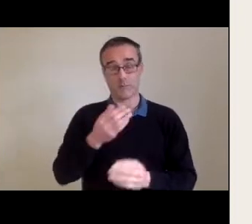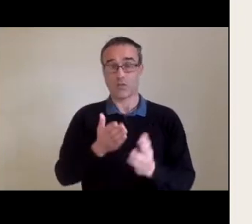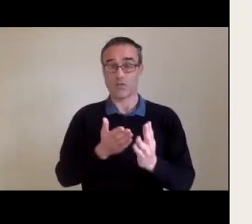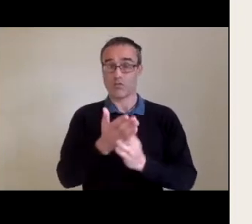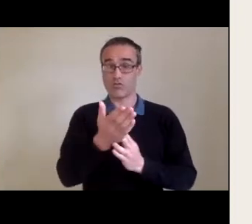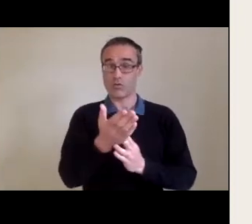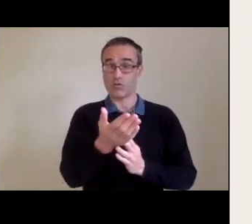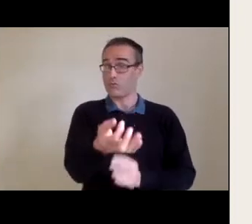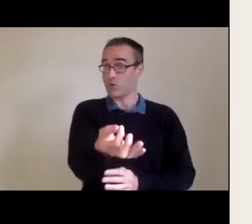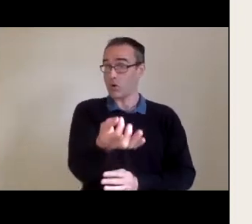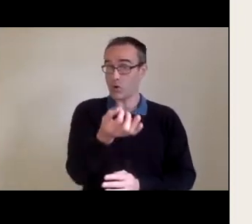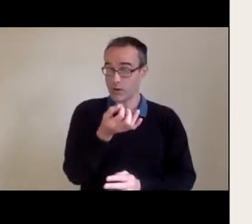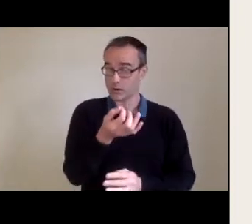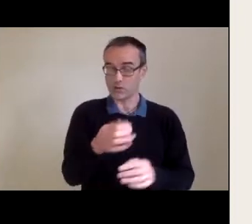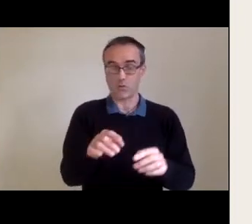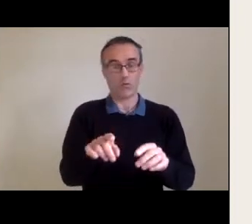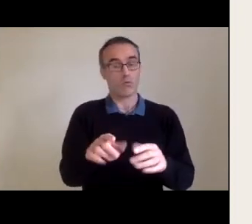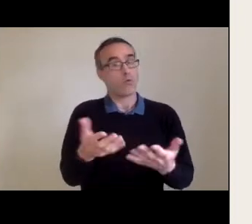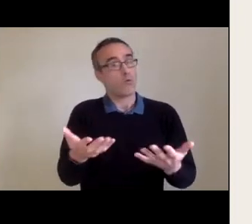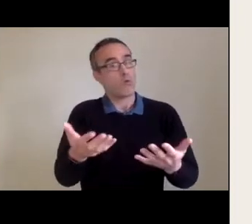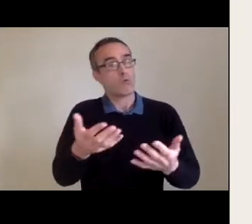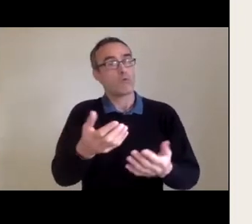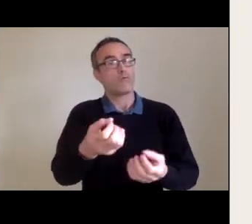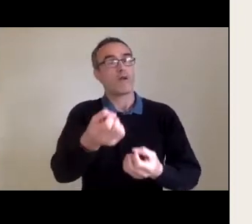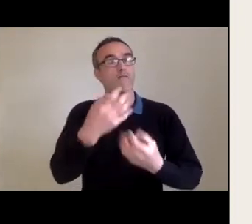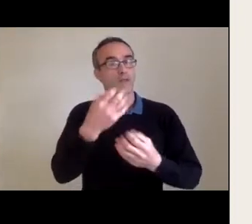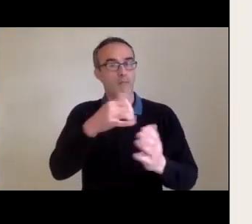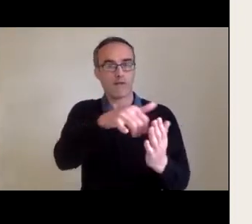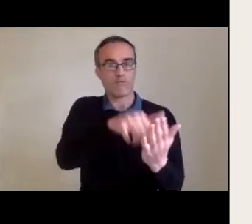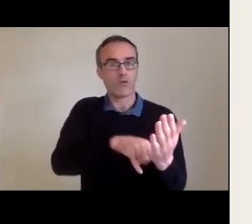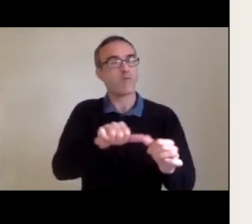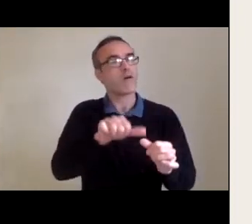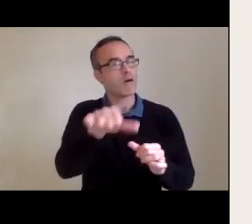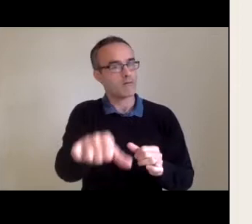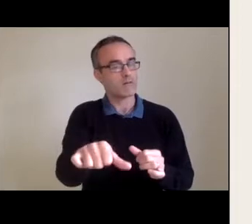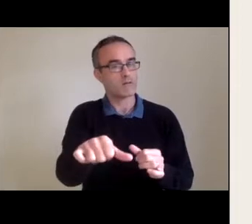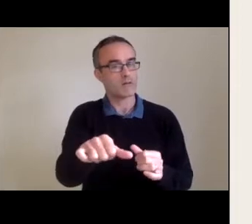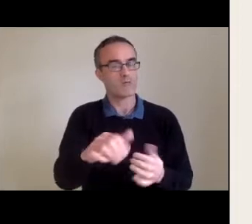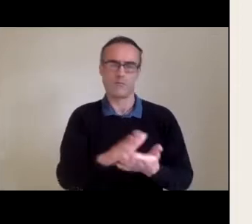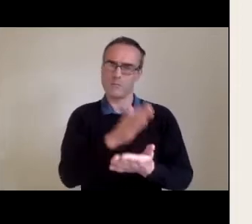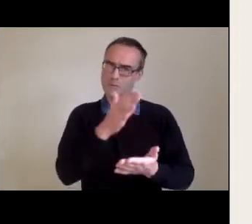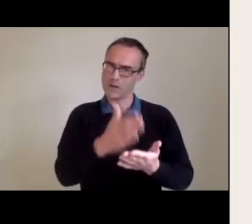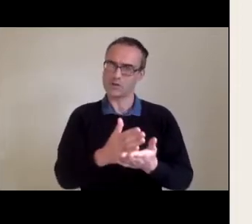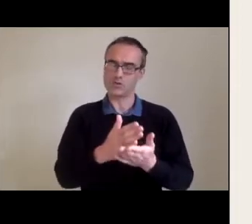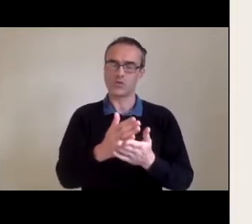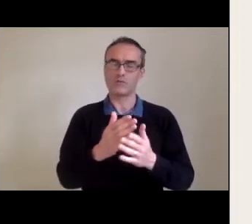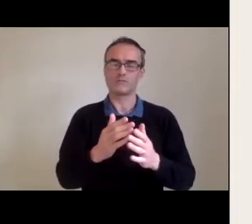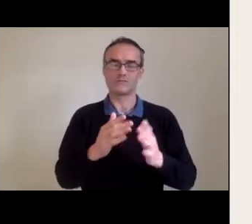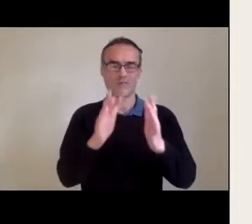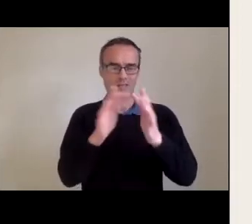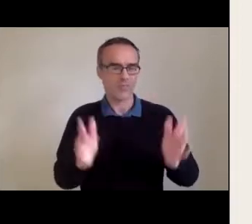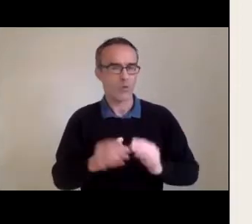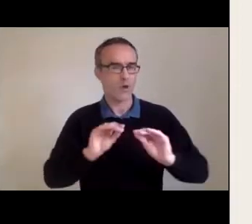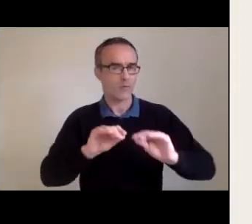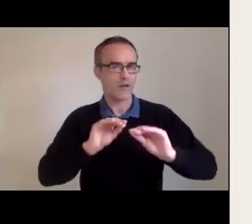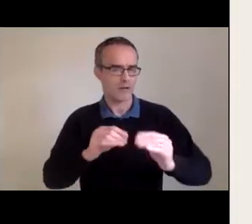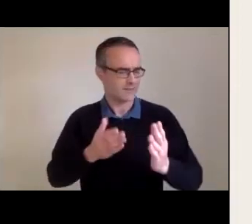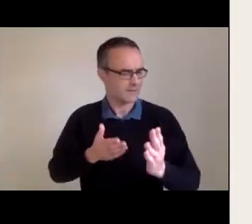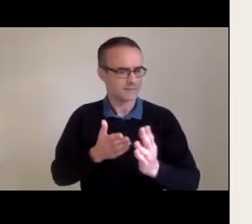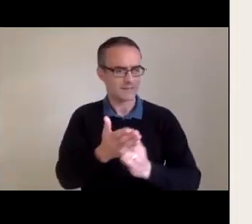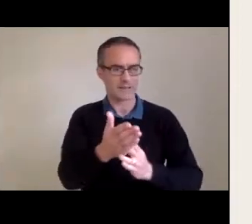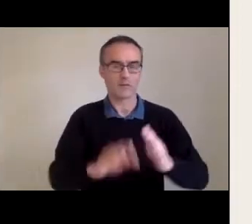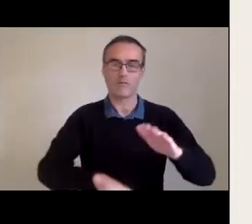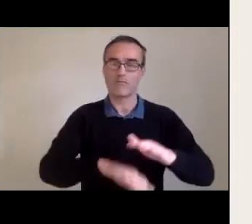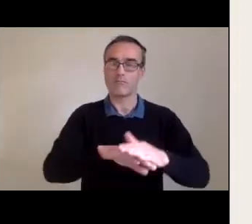in the comments on the feedback form afterwards, because we want to make sure that our online events are as accessible as possible to as wide an